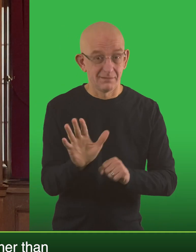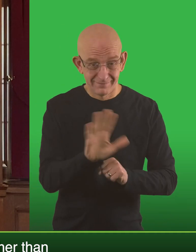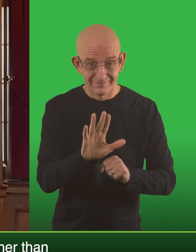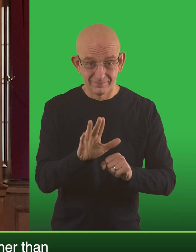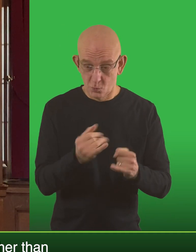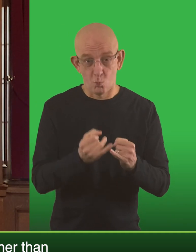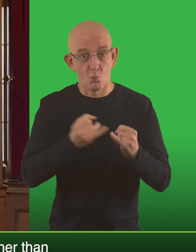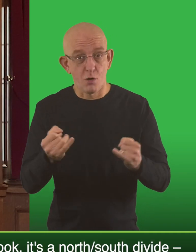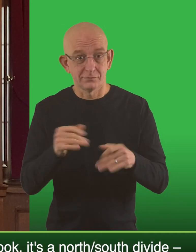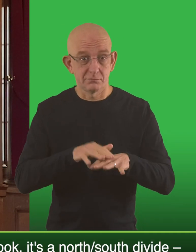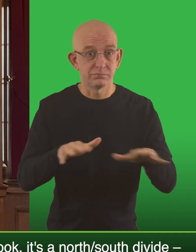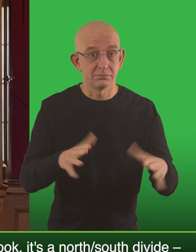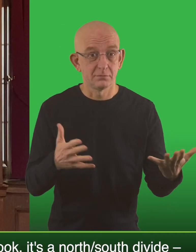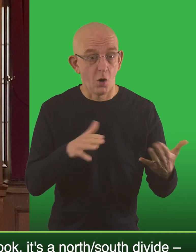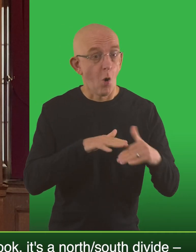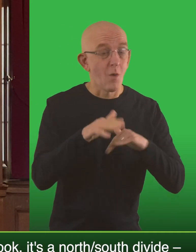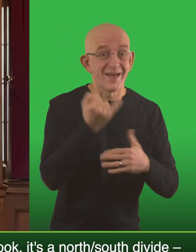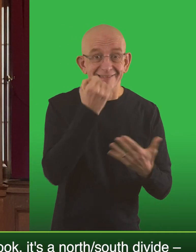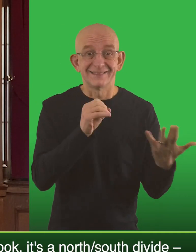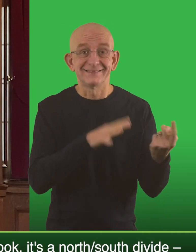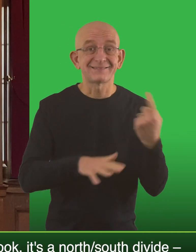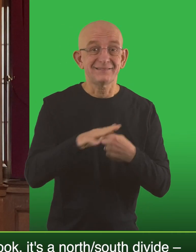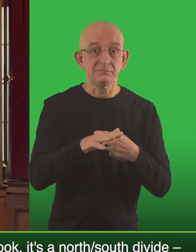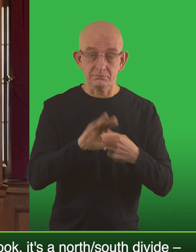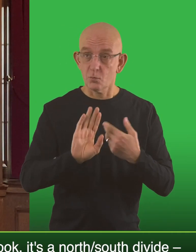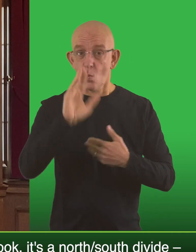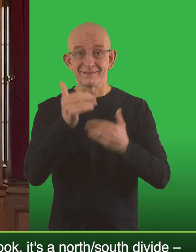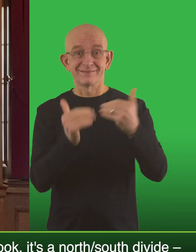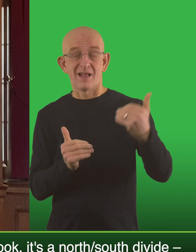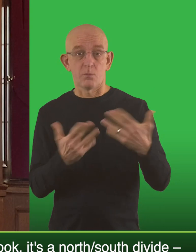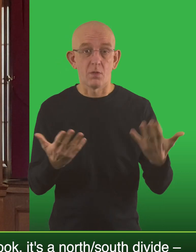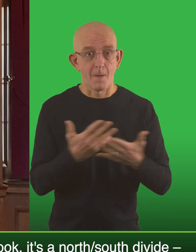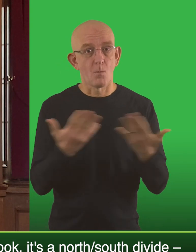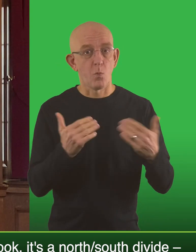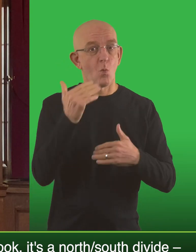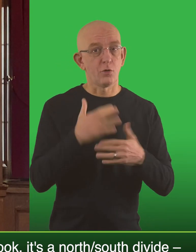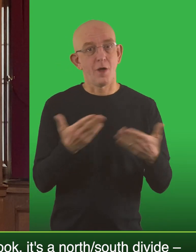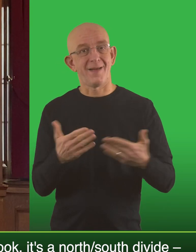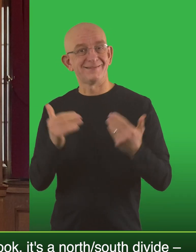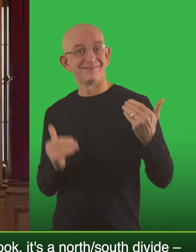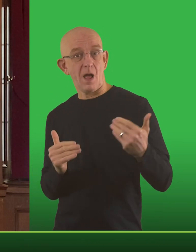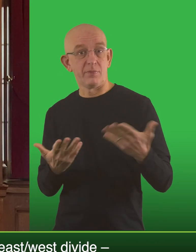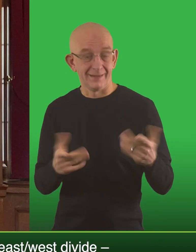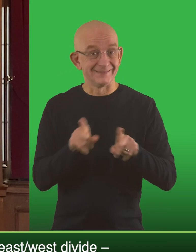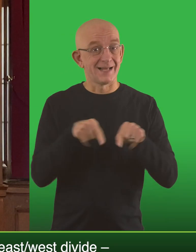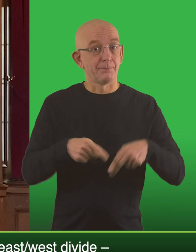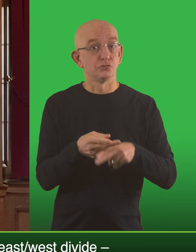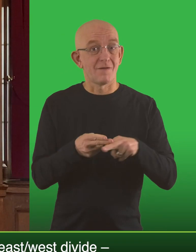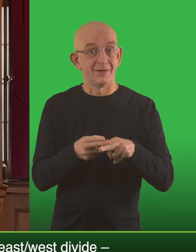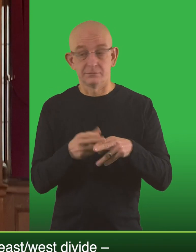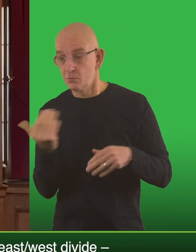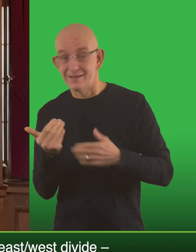over. The over 60s rate is a sort of a nationally is a north-south divide, much higher in the north than the south, and ditto